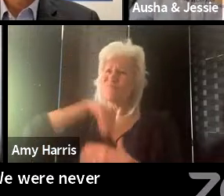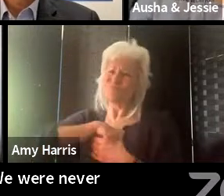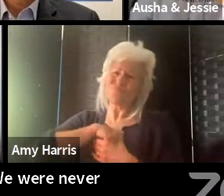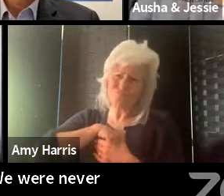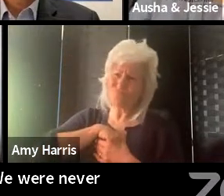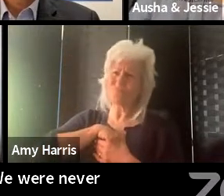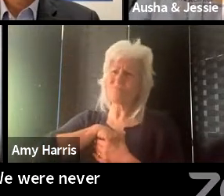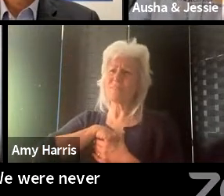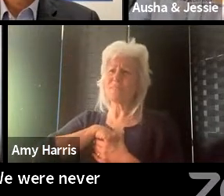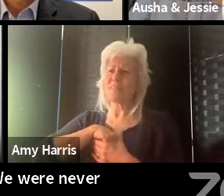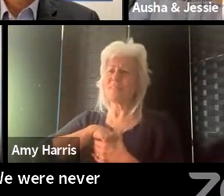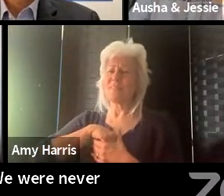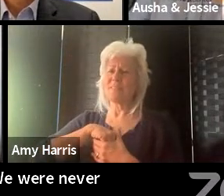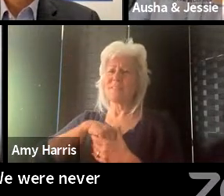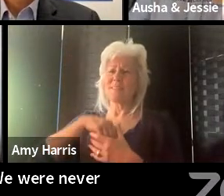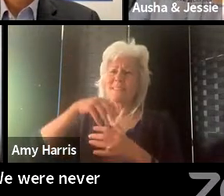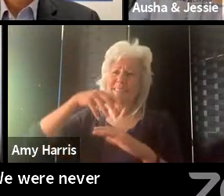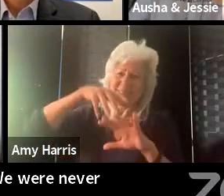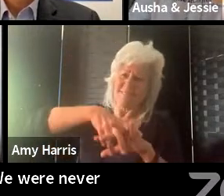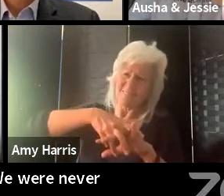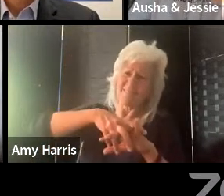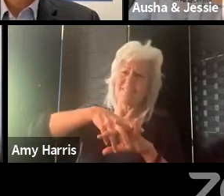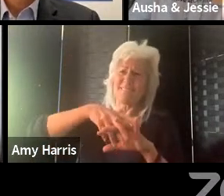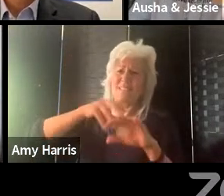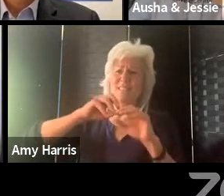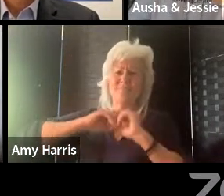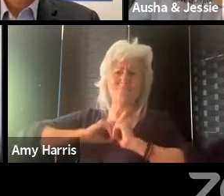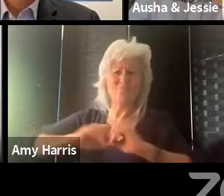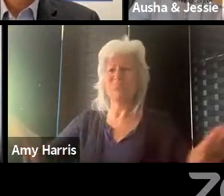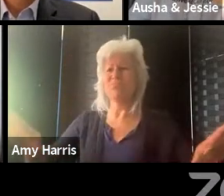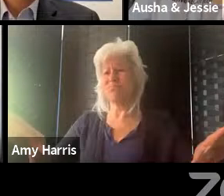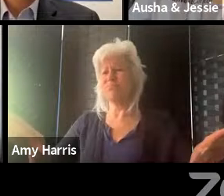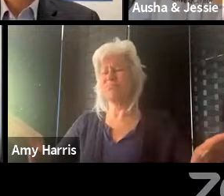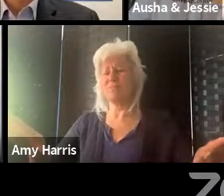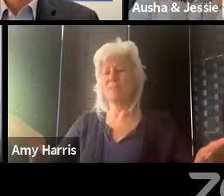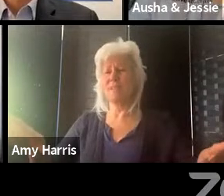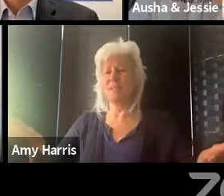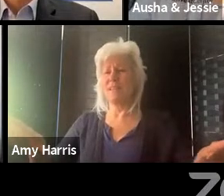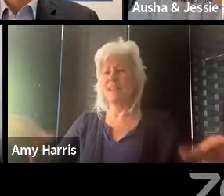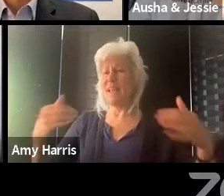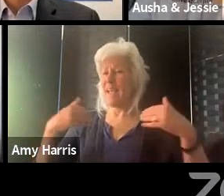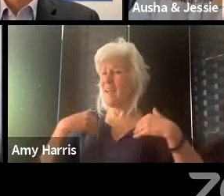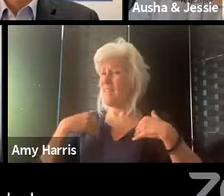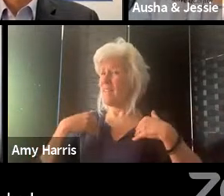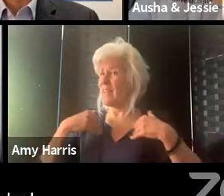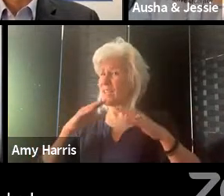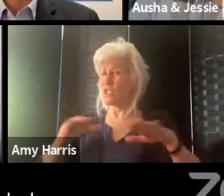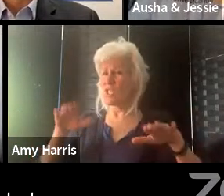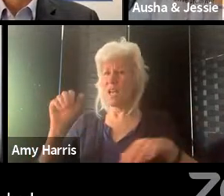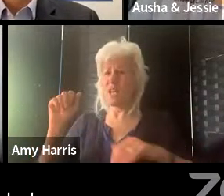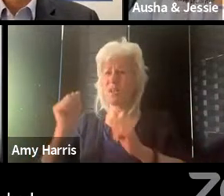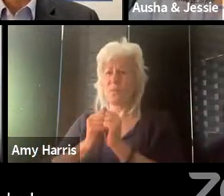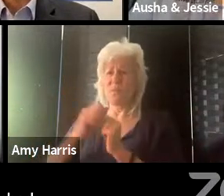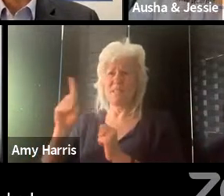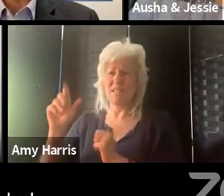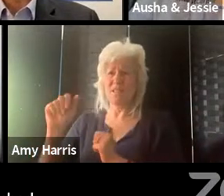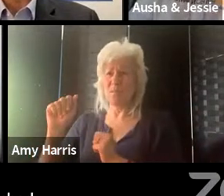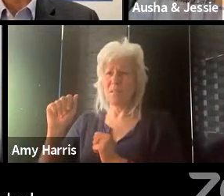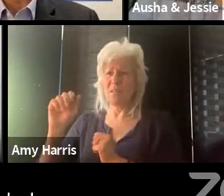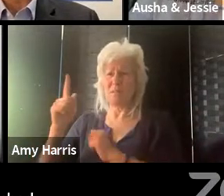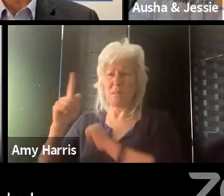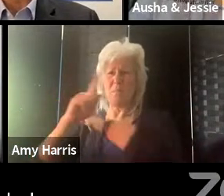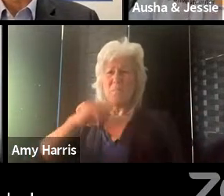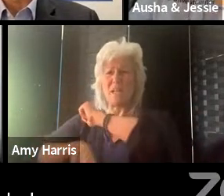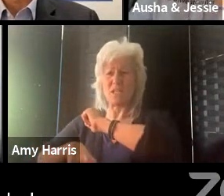entrenched and so pervasive at that time, that having a child with a disability was somehow a